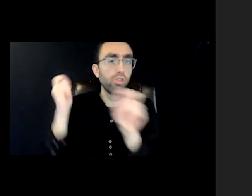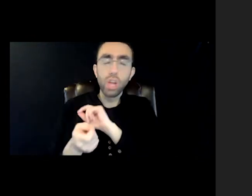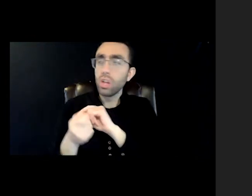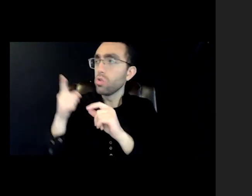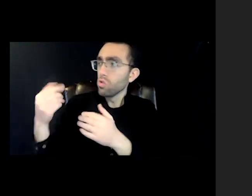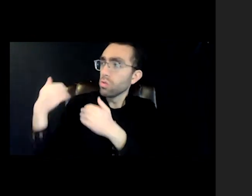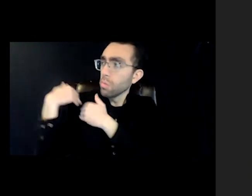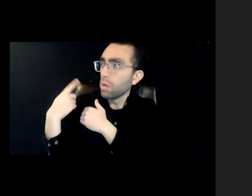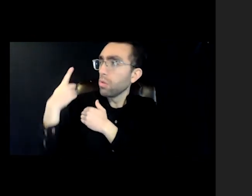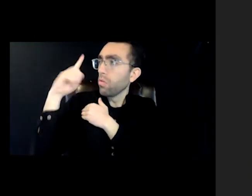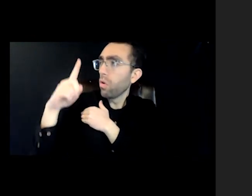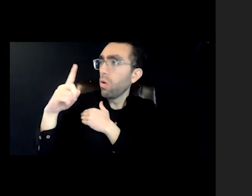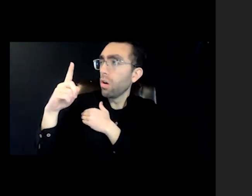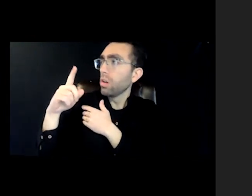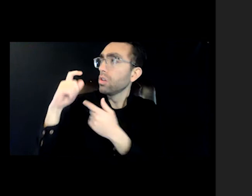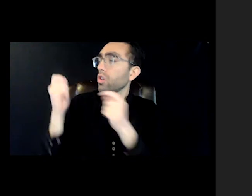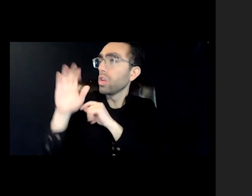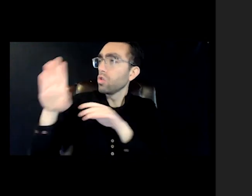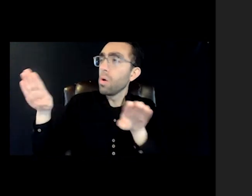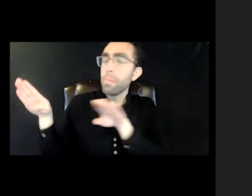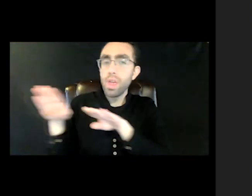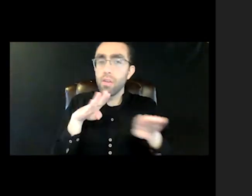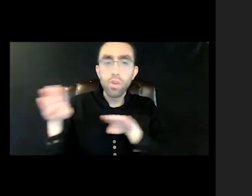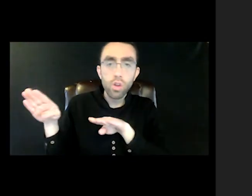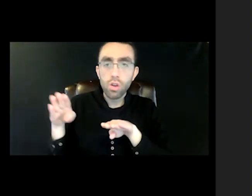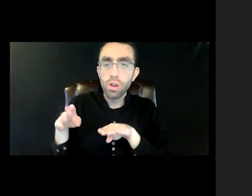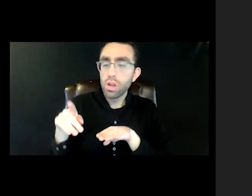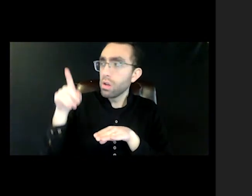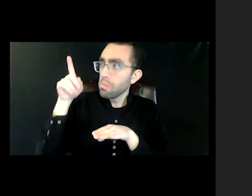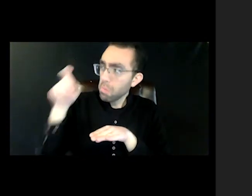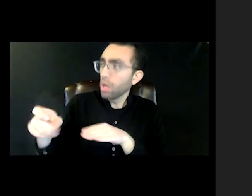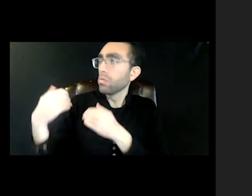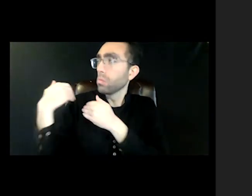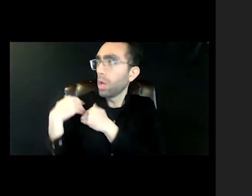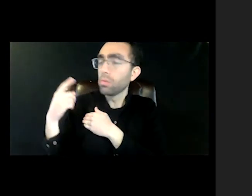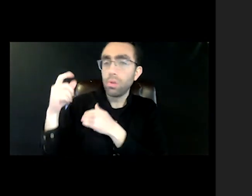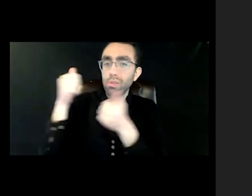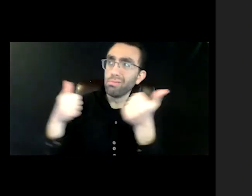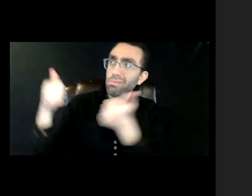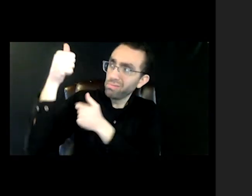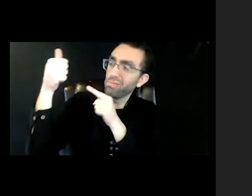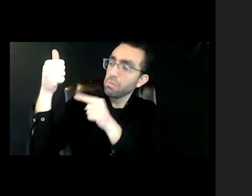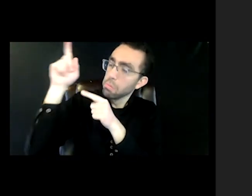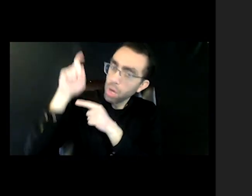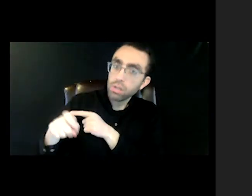proliferate fossil fuels be held accountable for this.